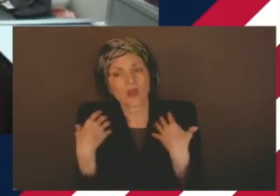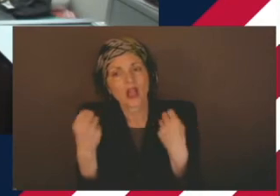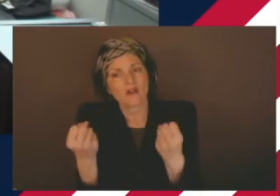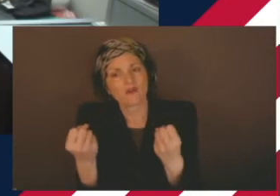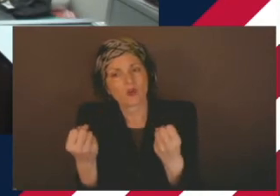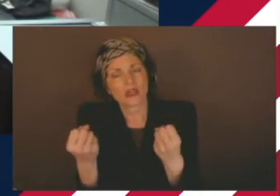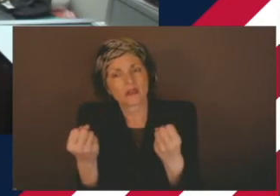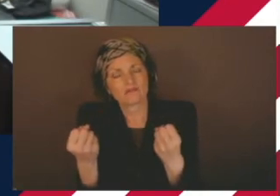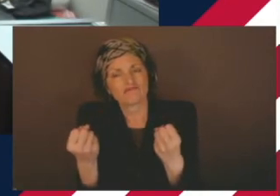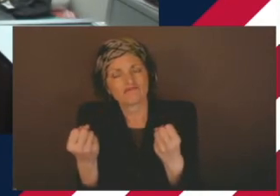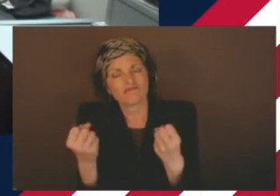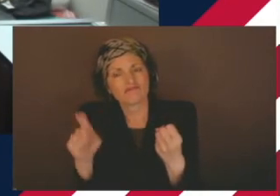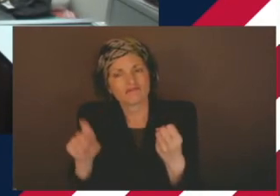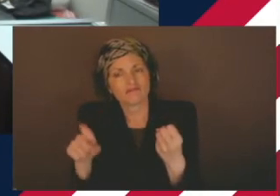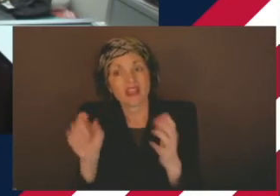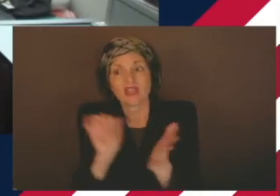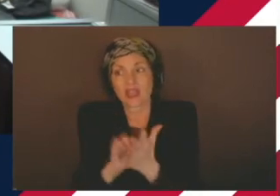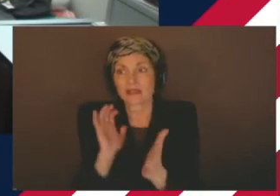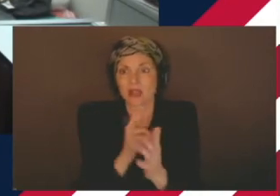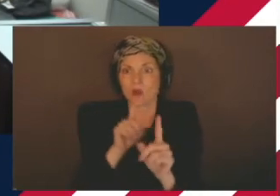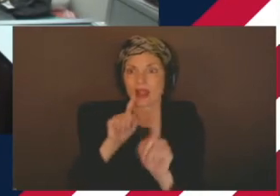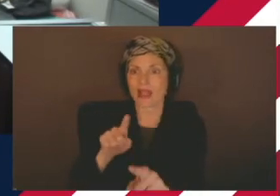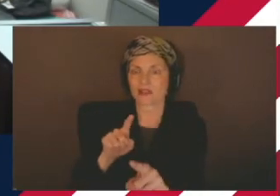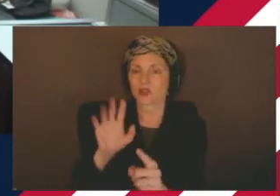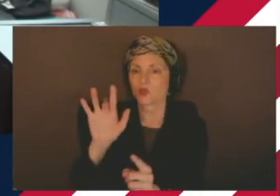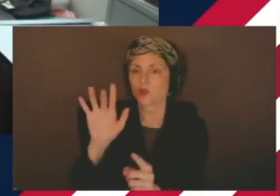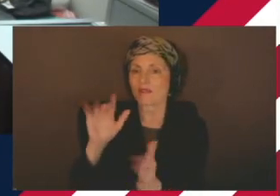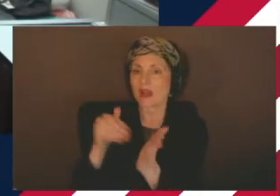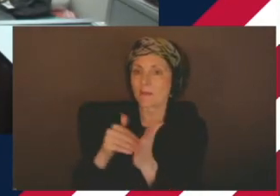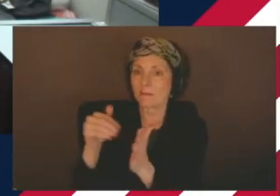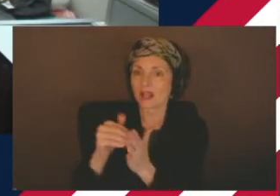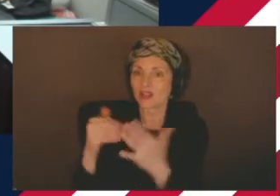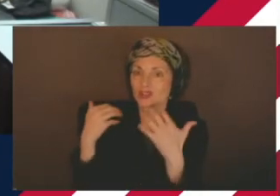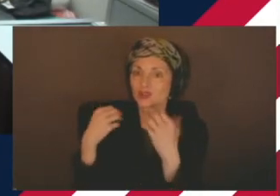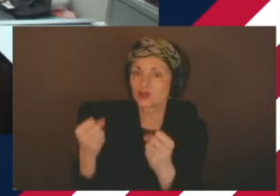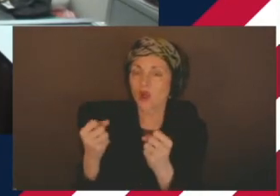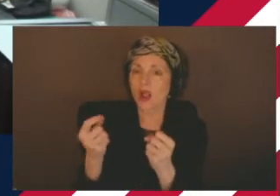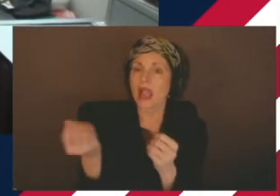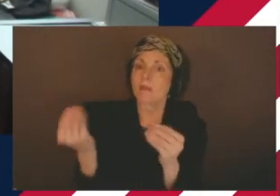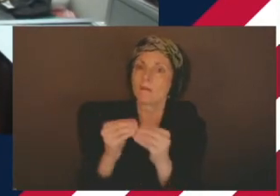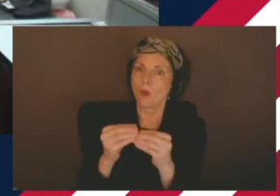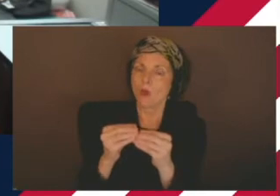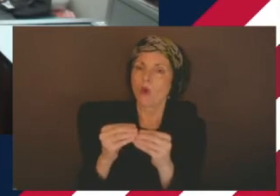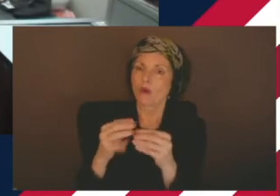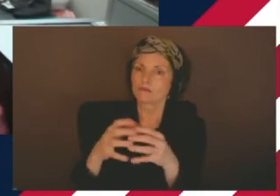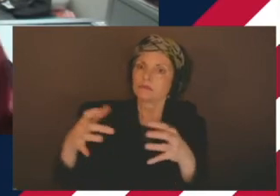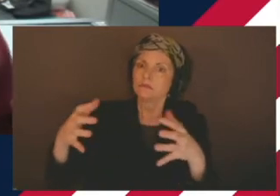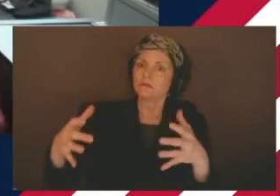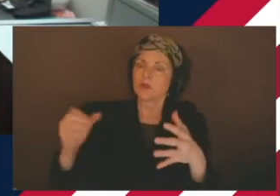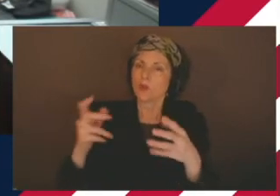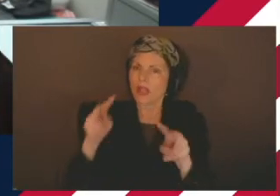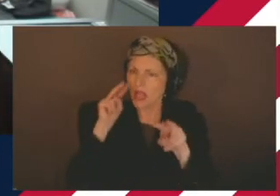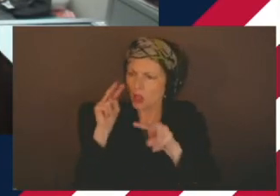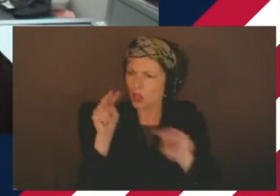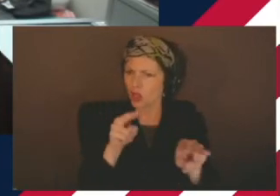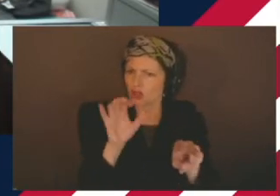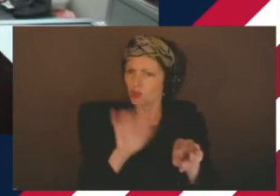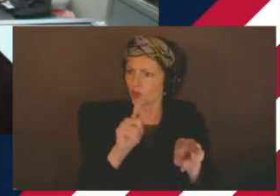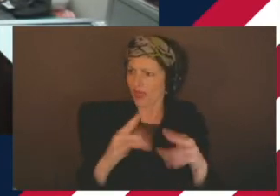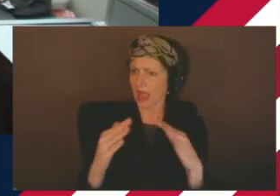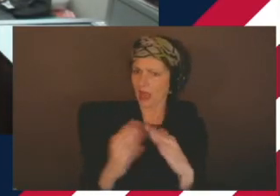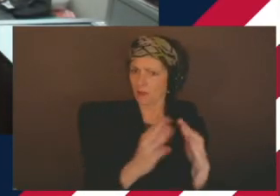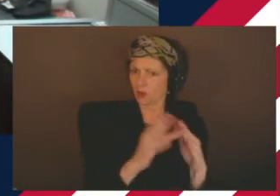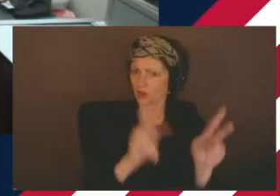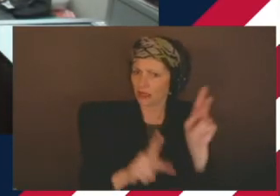25 million strong and growing. We can look to that community for what to do and how they're doing it. I believe the more